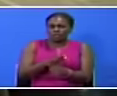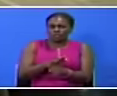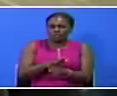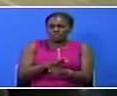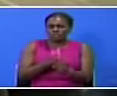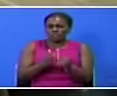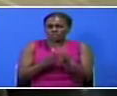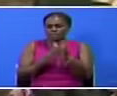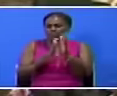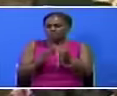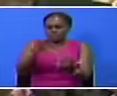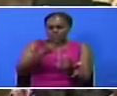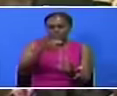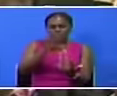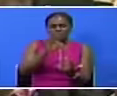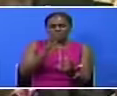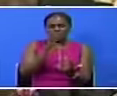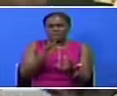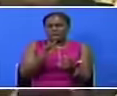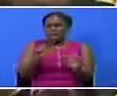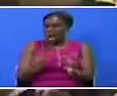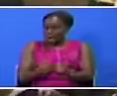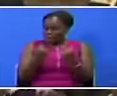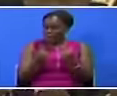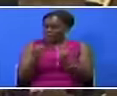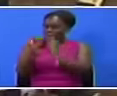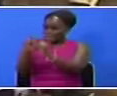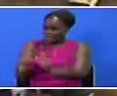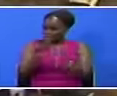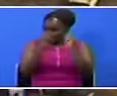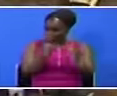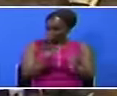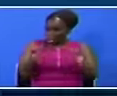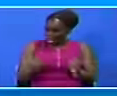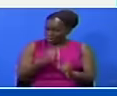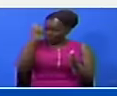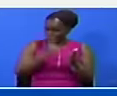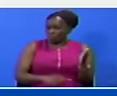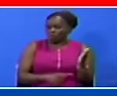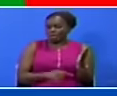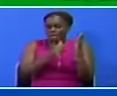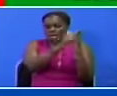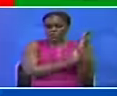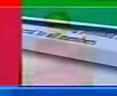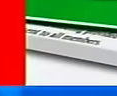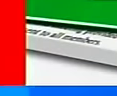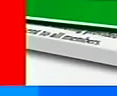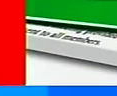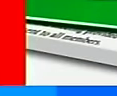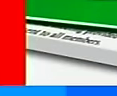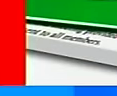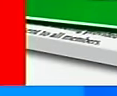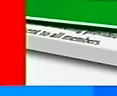elected legislators turn out to emerge from this group of independent candidates? Article 108 of